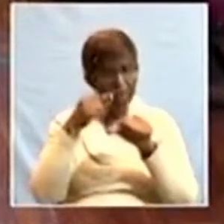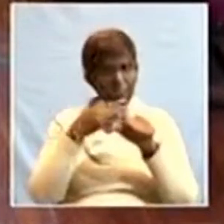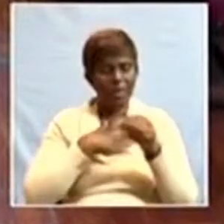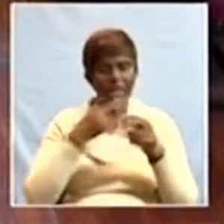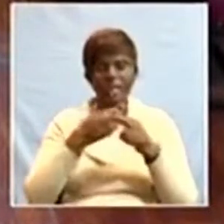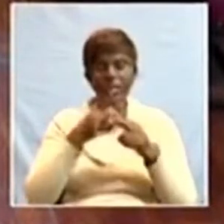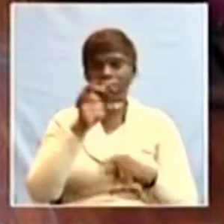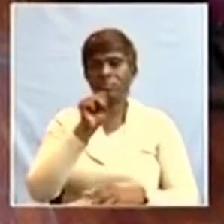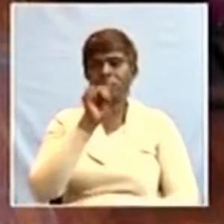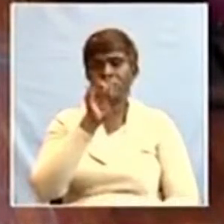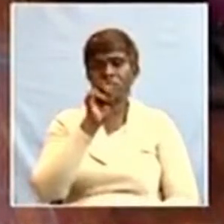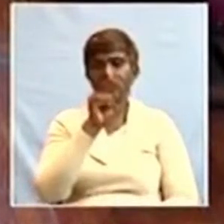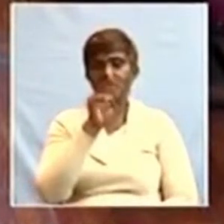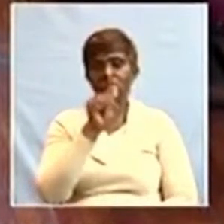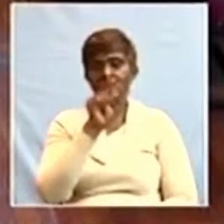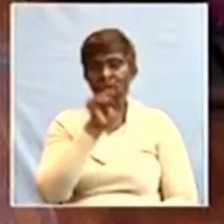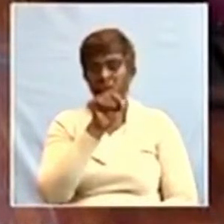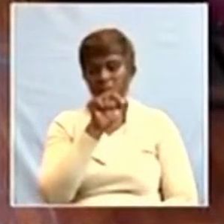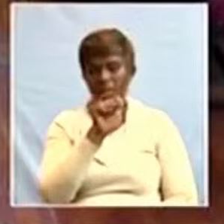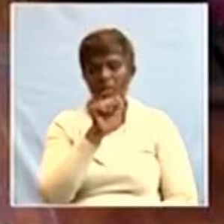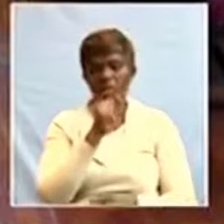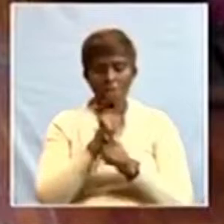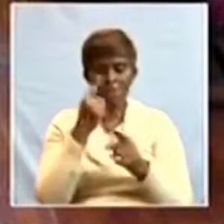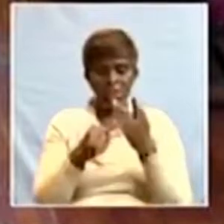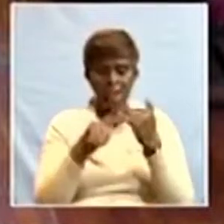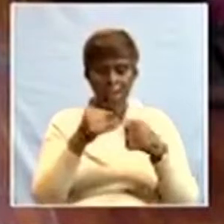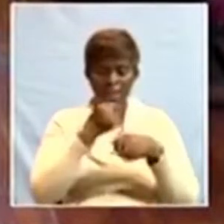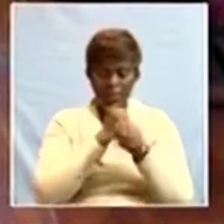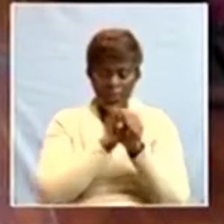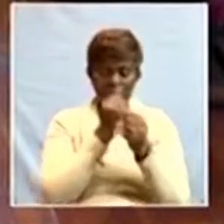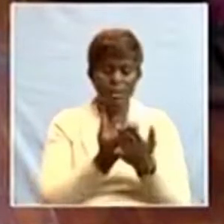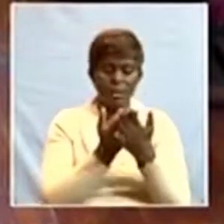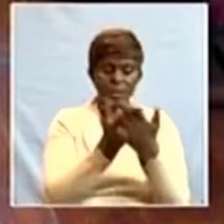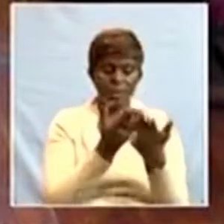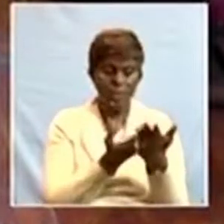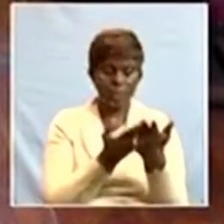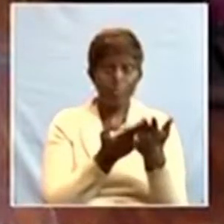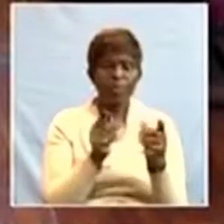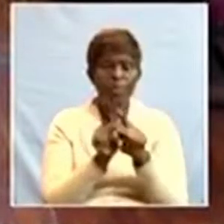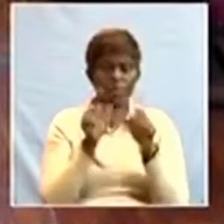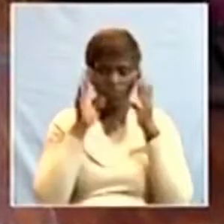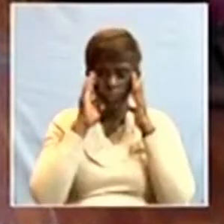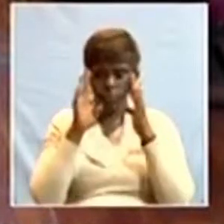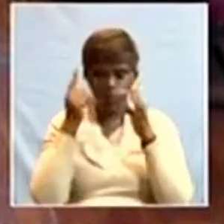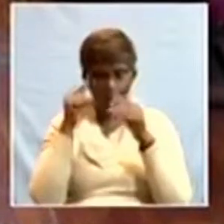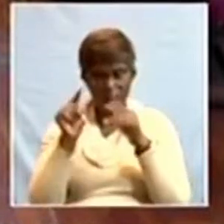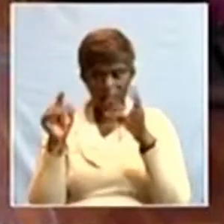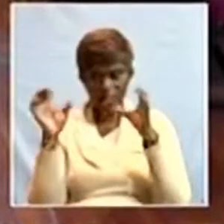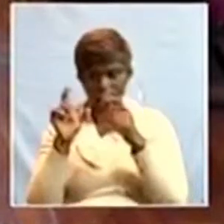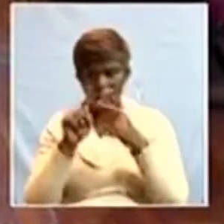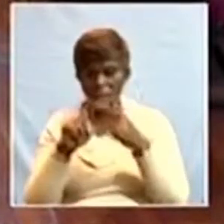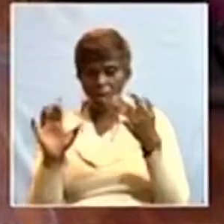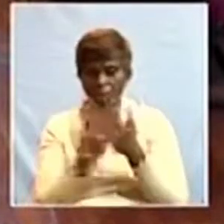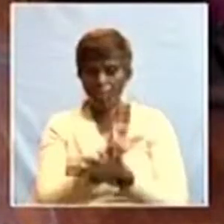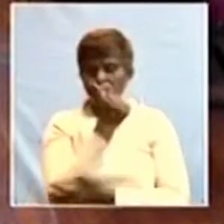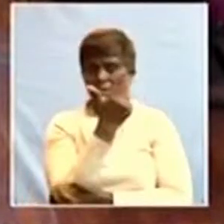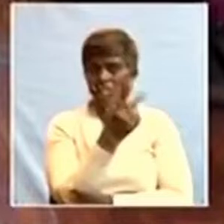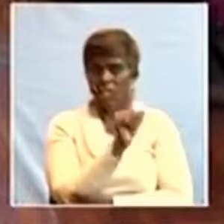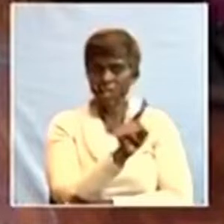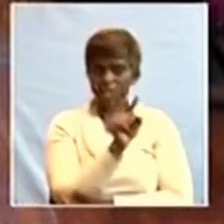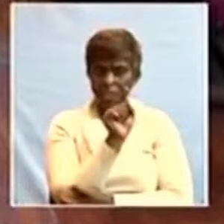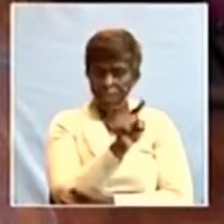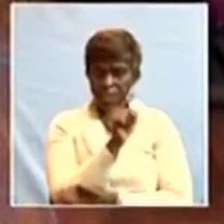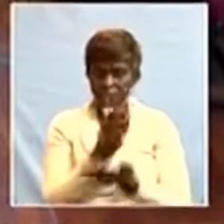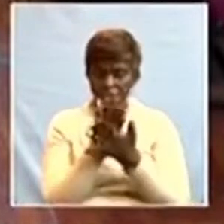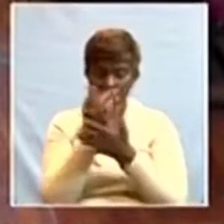name. Just to augment the submission, I draw the attention of the committee to page 13. The